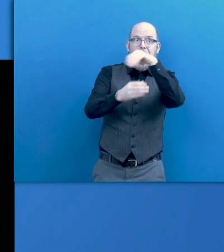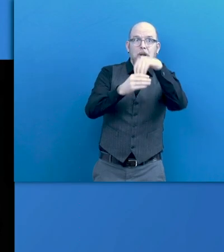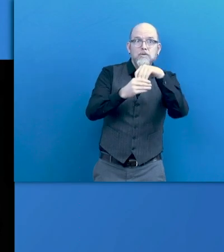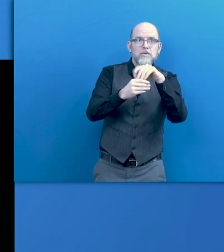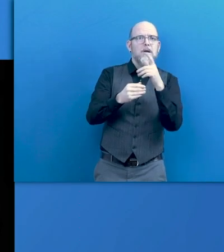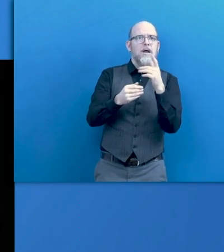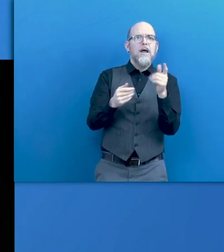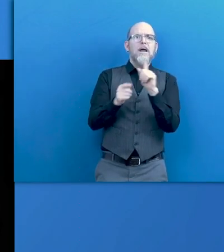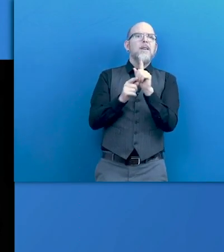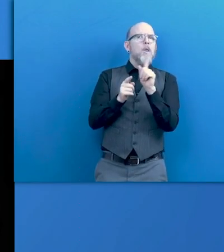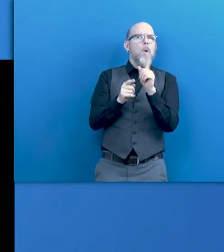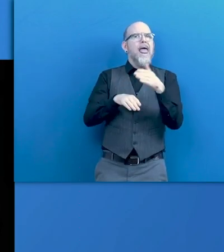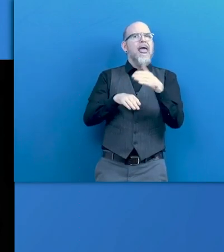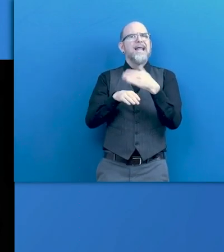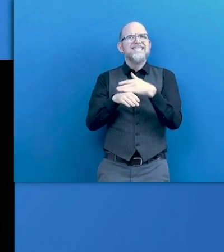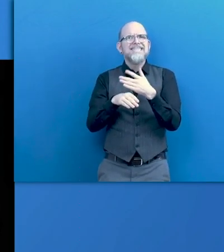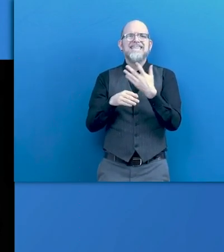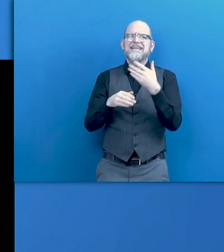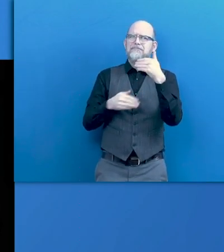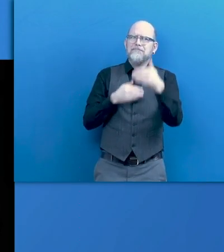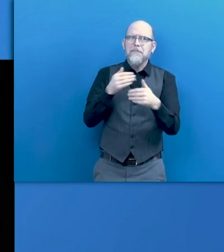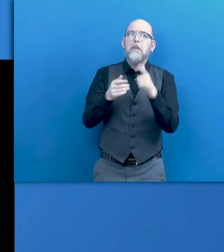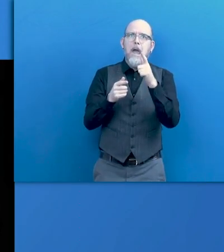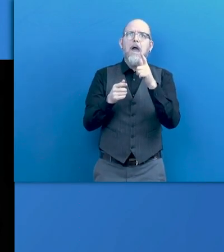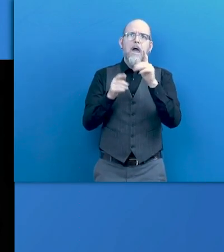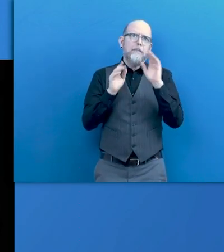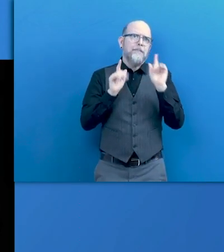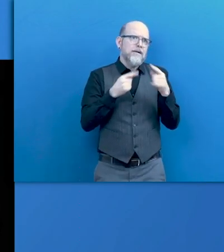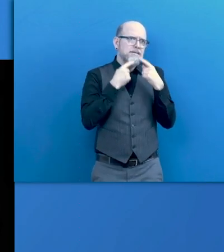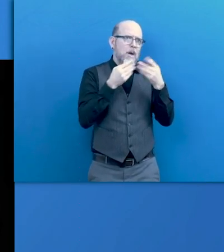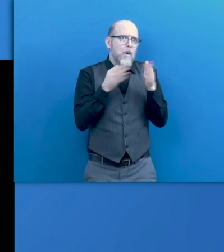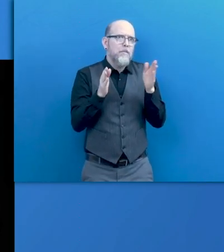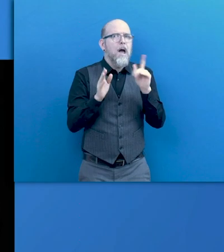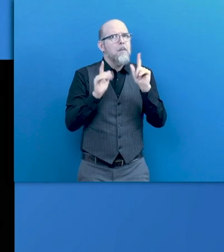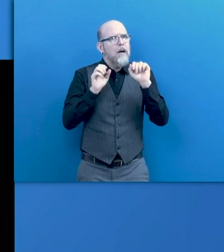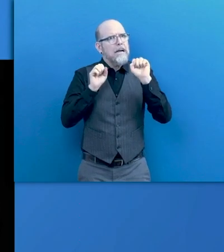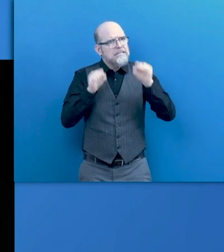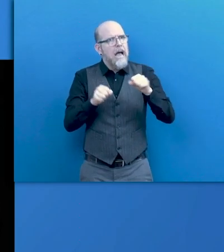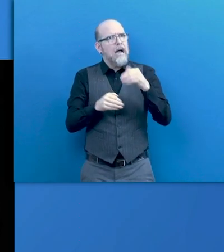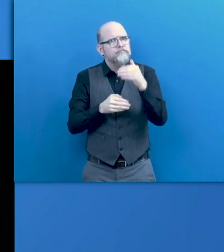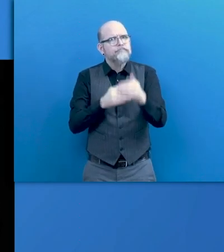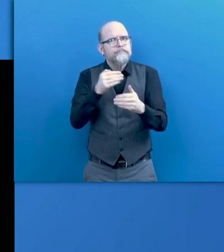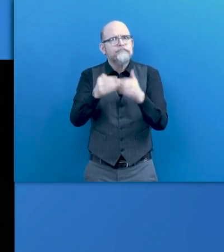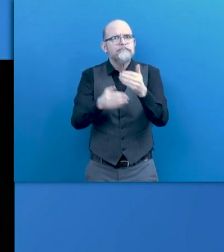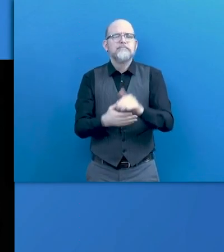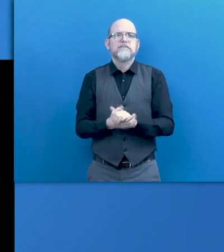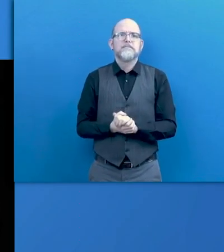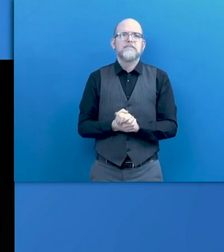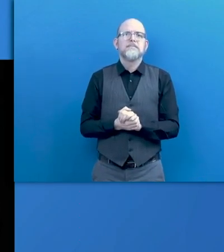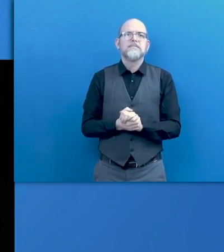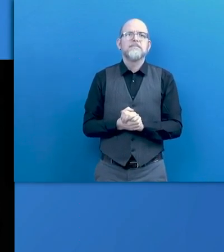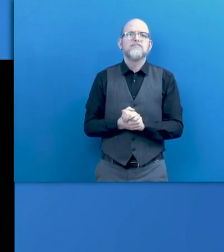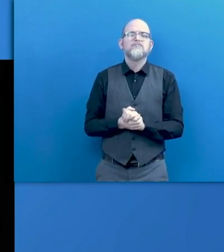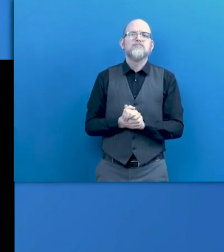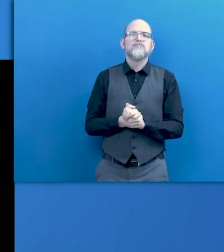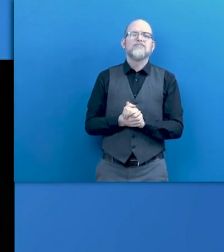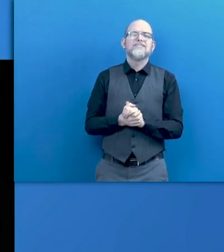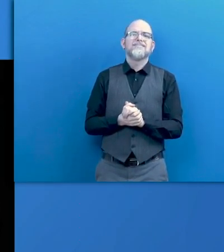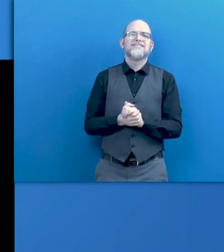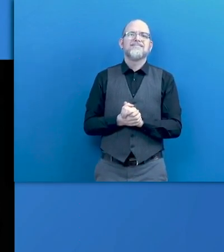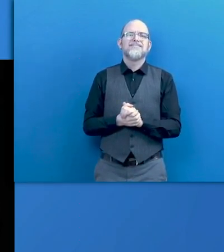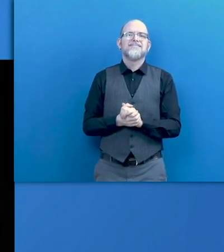course, it's not that easy either. You just have to say that. Gleichzeitig ist es aber natürlich auch nicht so einfach, das muss man einfach sagen. Ich fand's